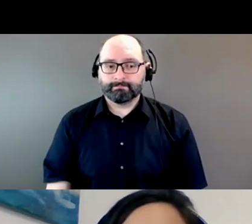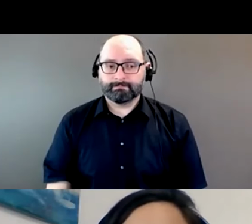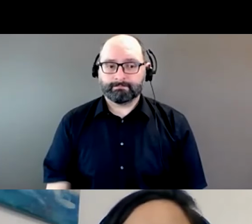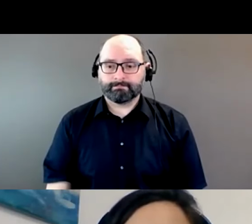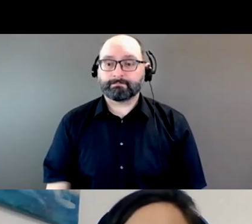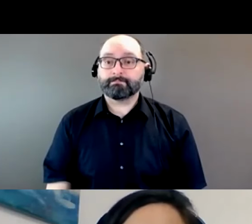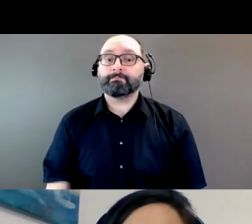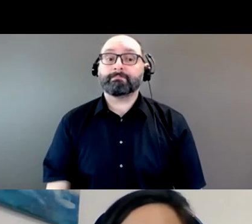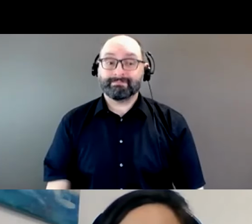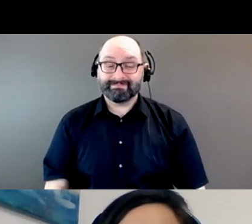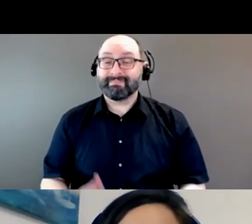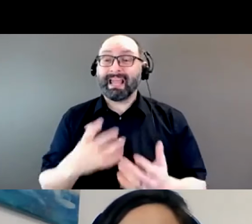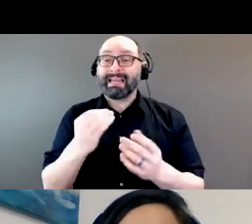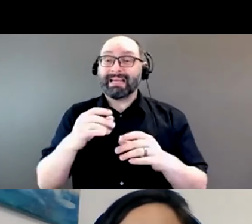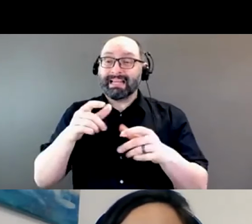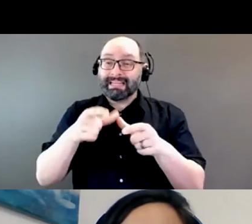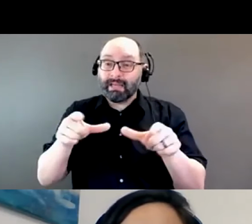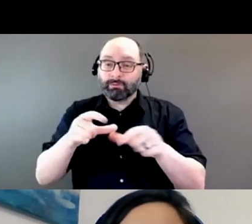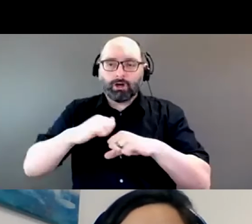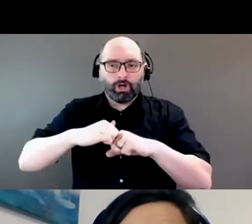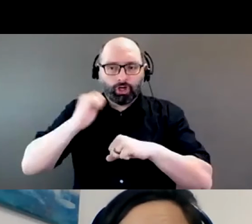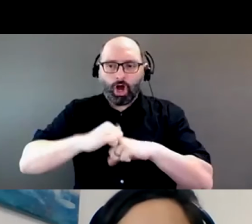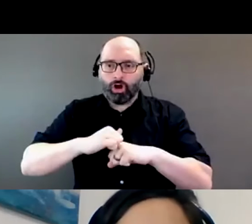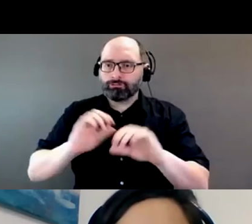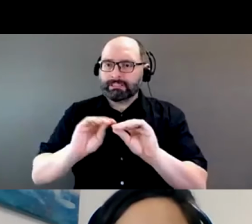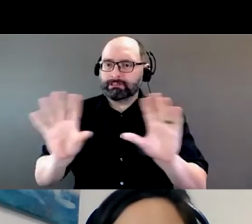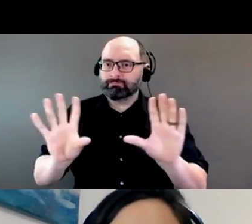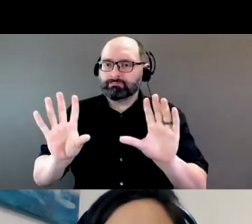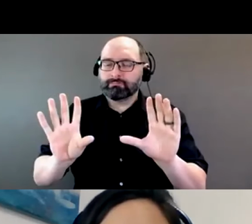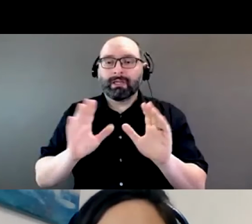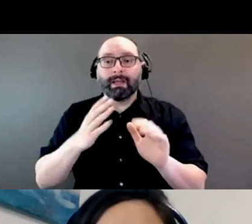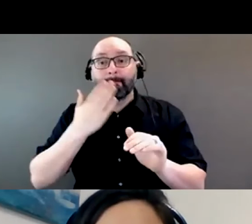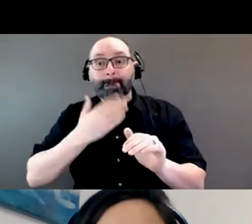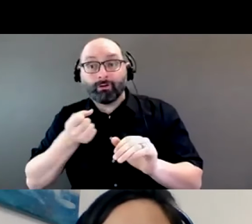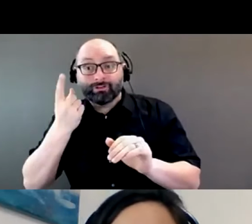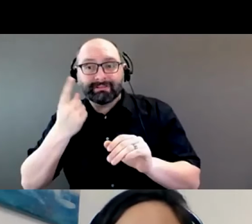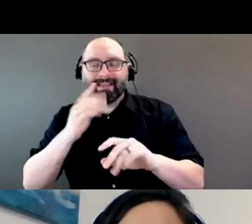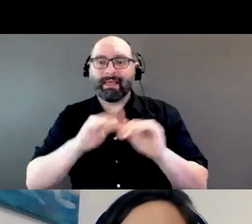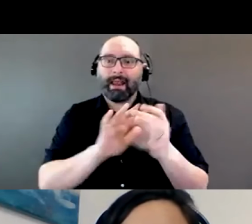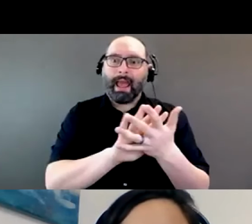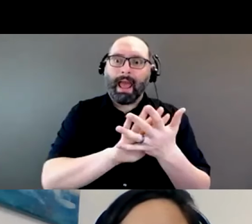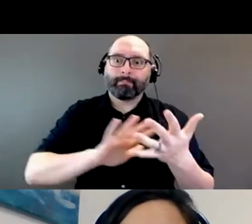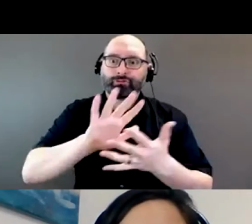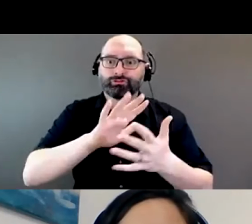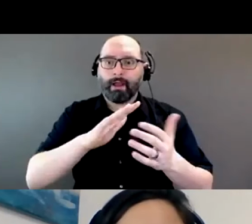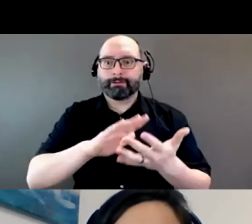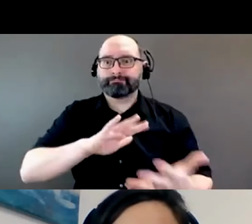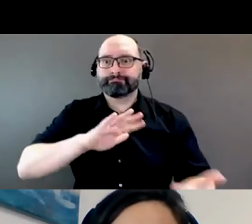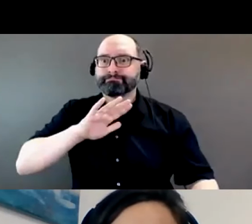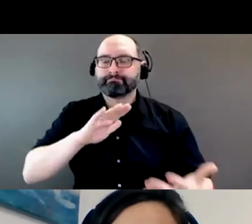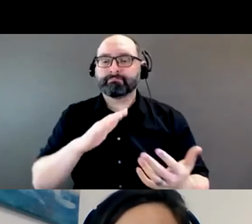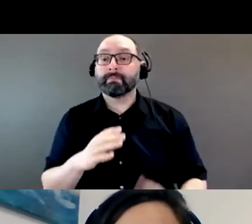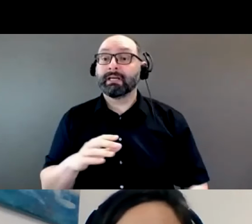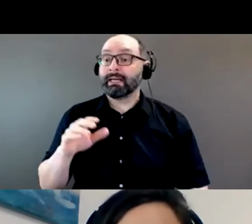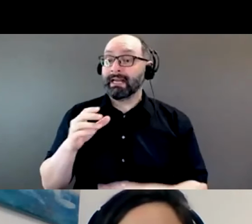On that note, concrete language is easier to understand than abstract. The phrase take a